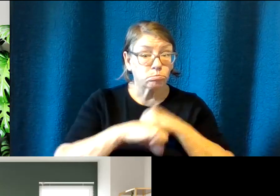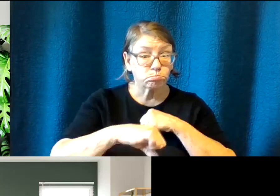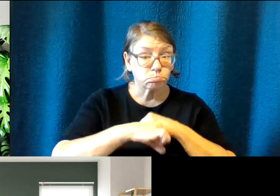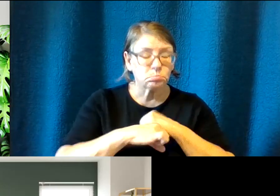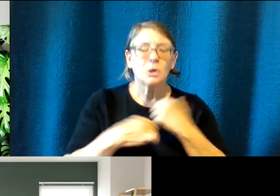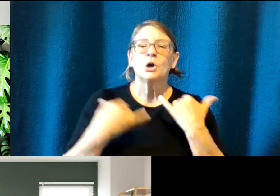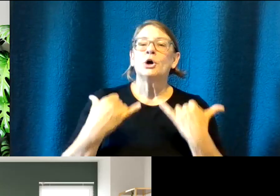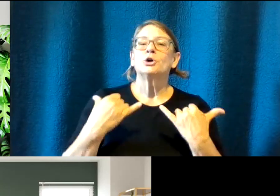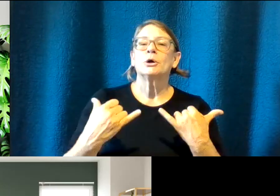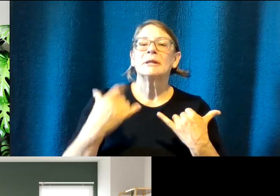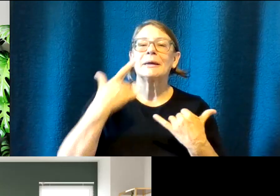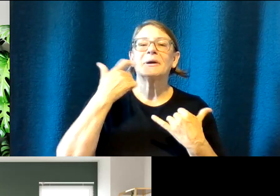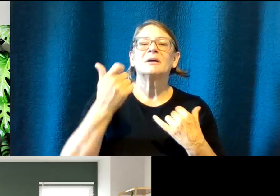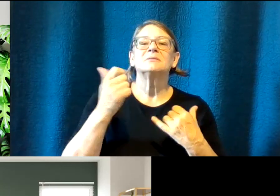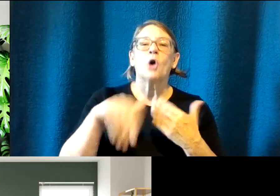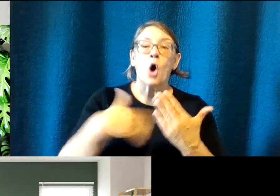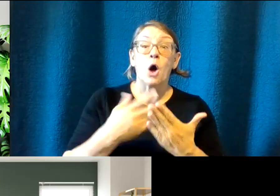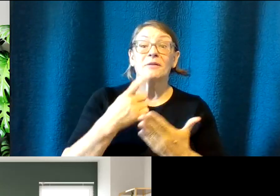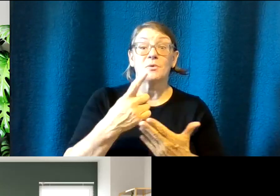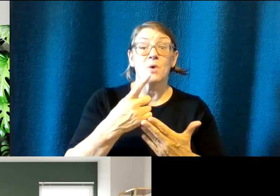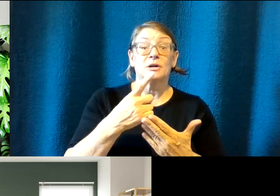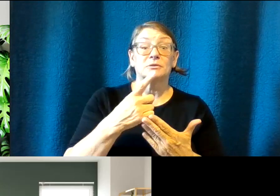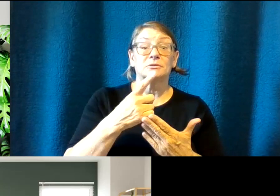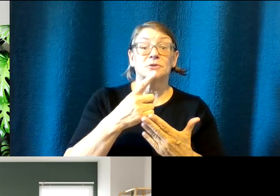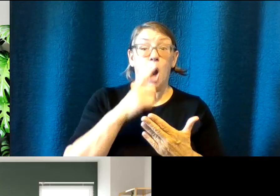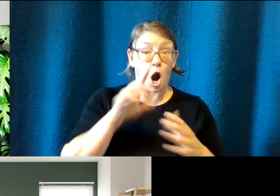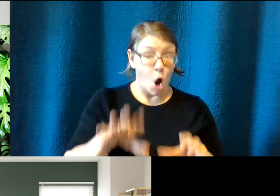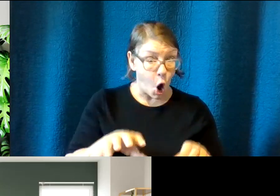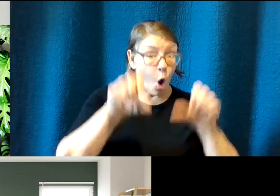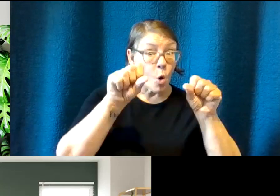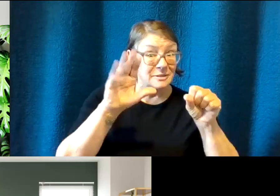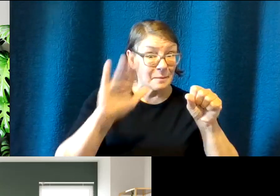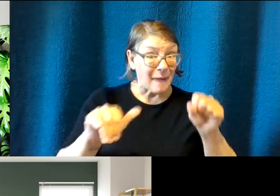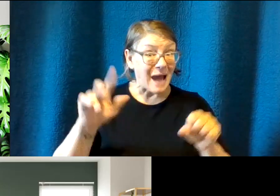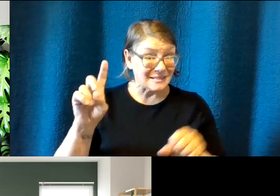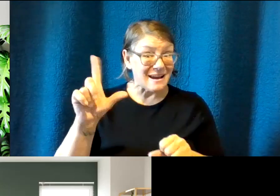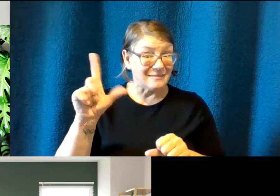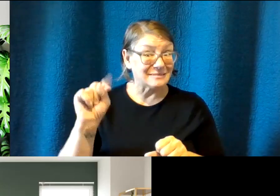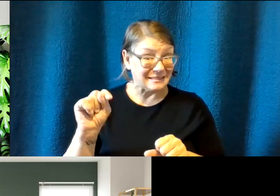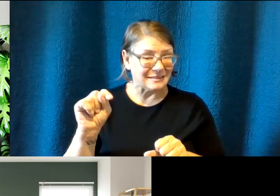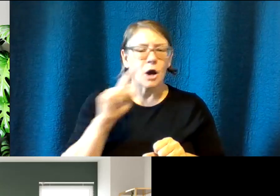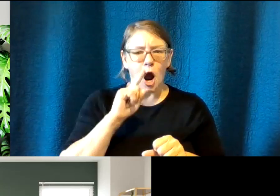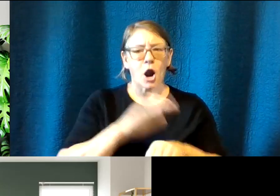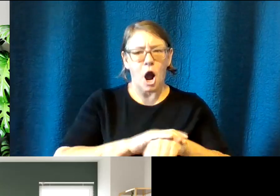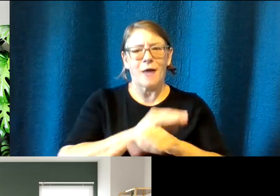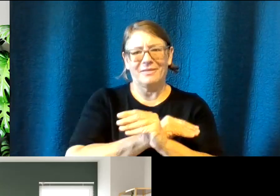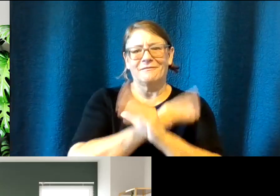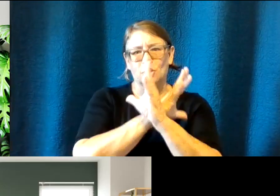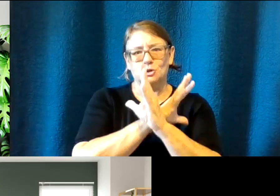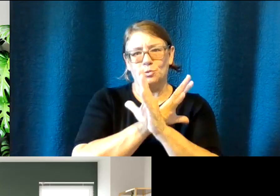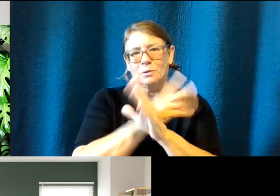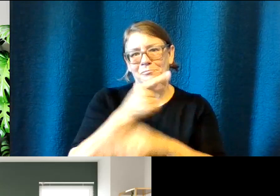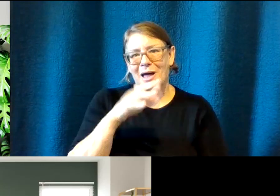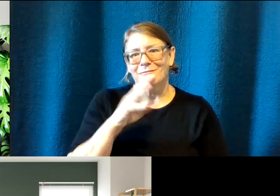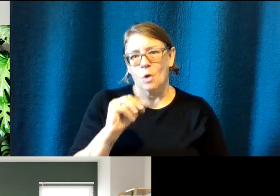Currently, because all of the ones that are hosted primarily by DLT are on that virtual platform,